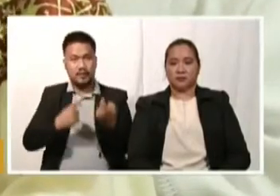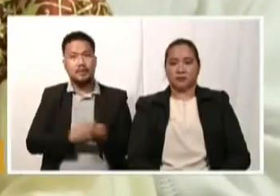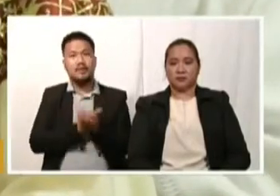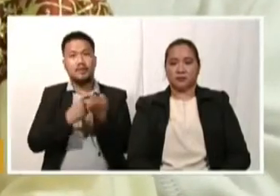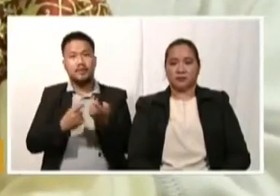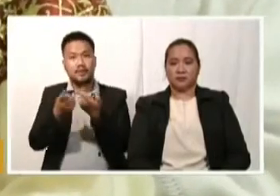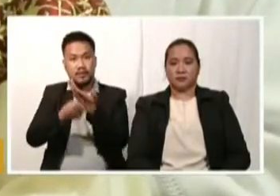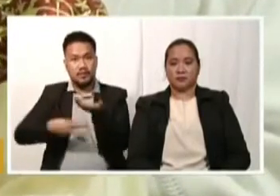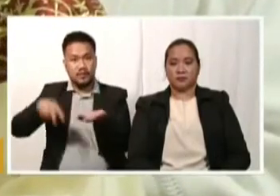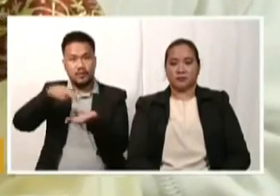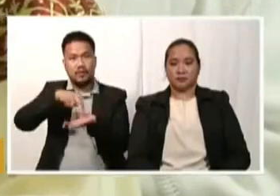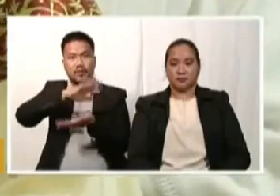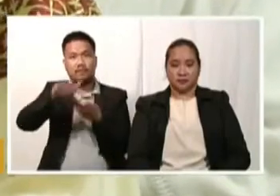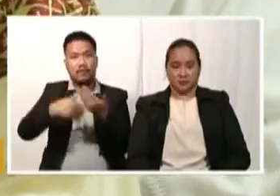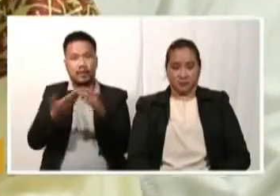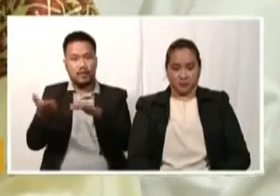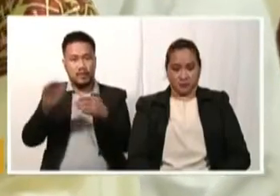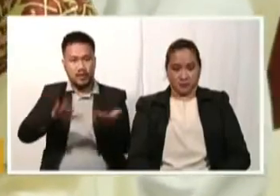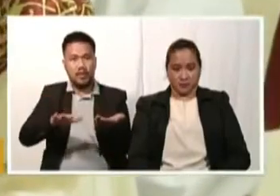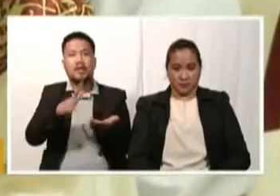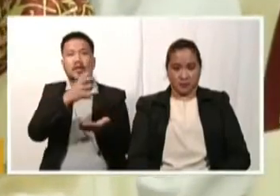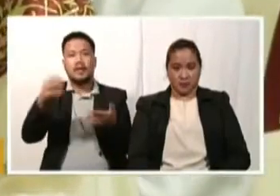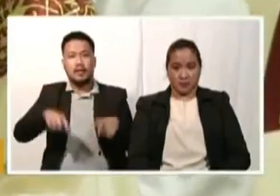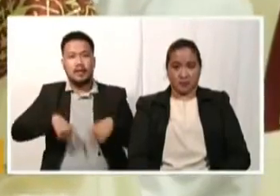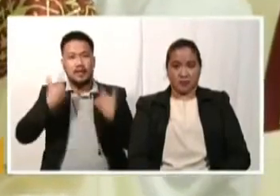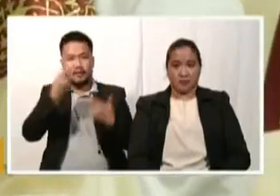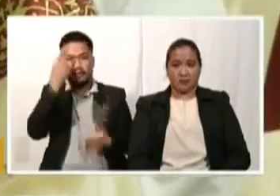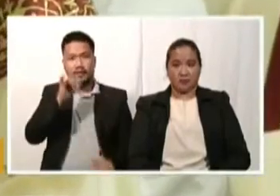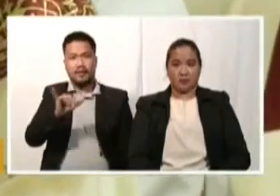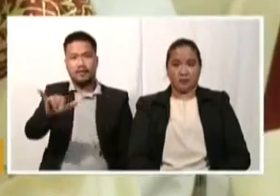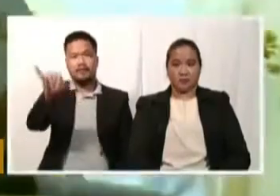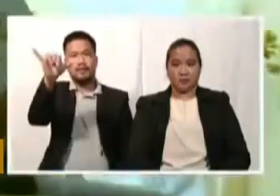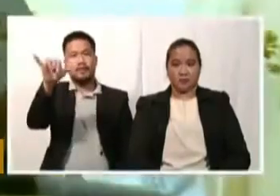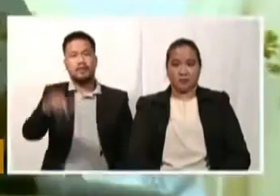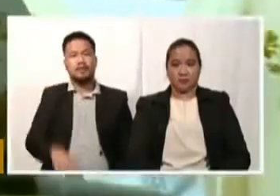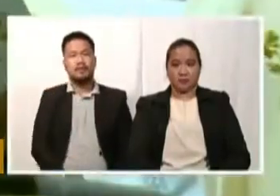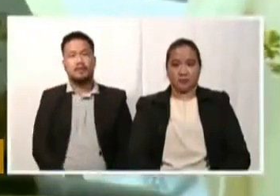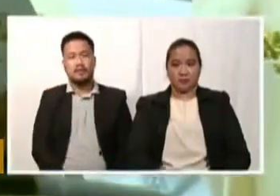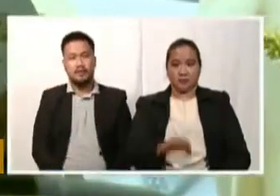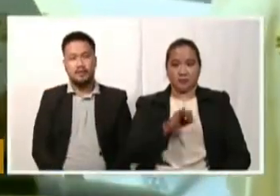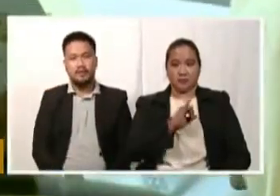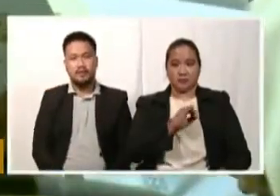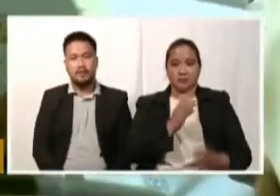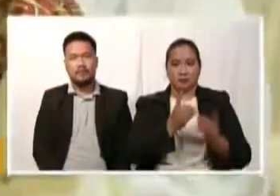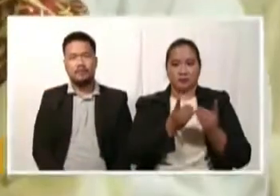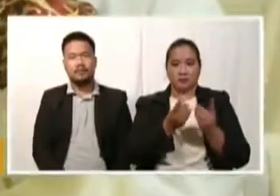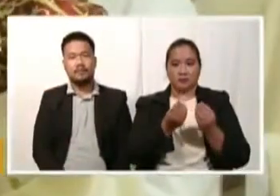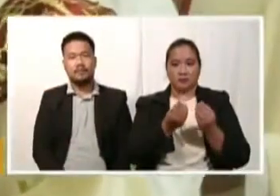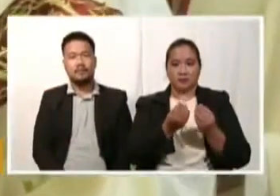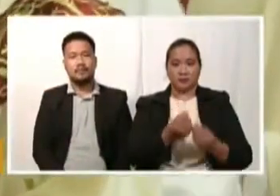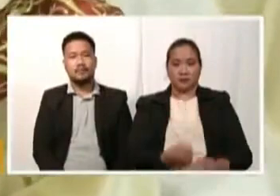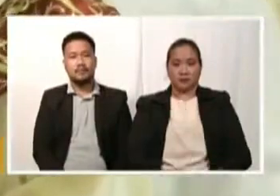sins, the resurrection of the body, and life everlasting? I do.